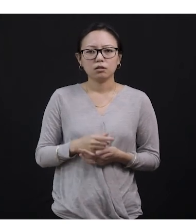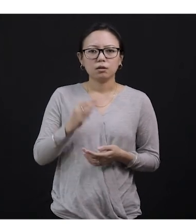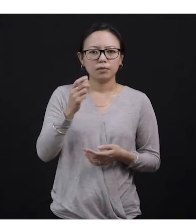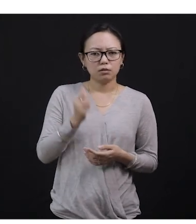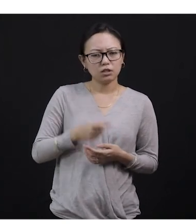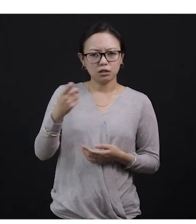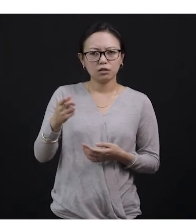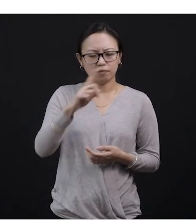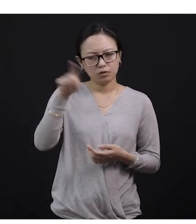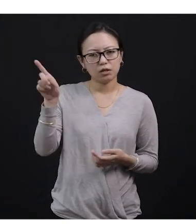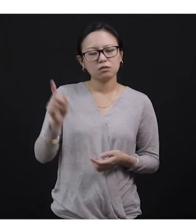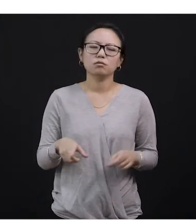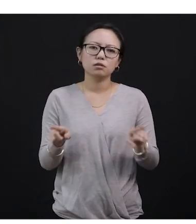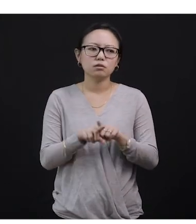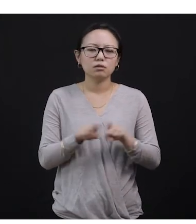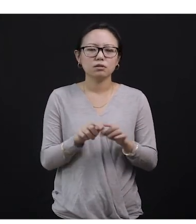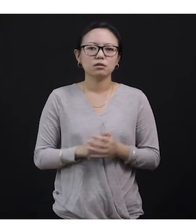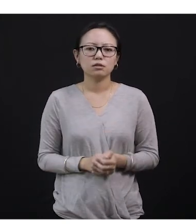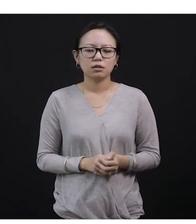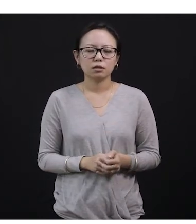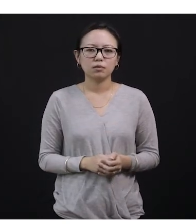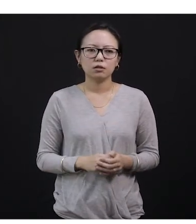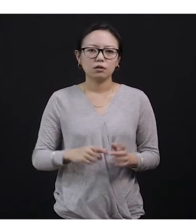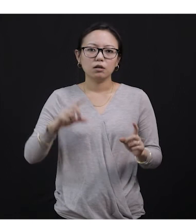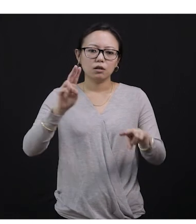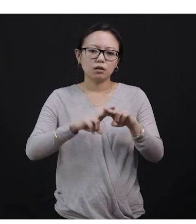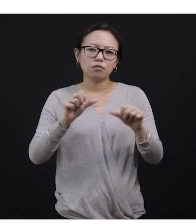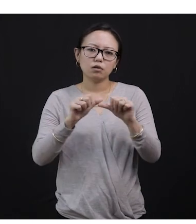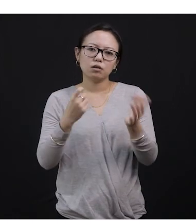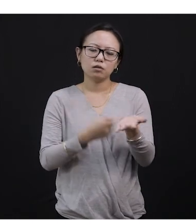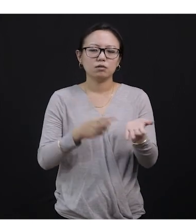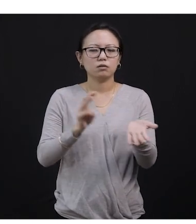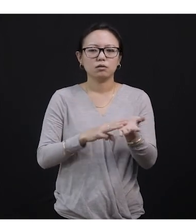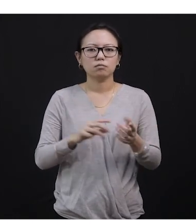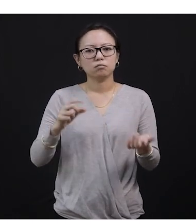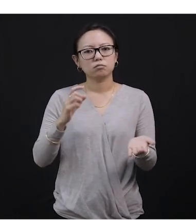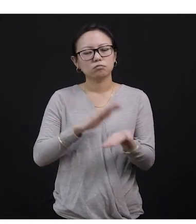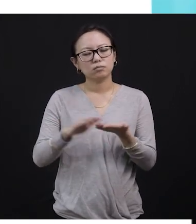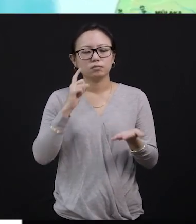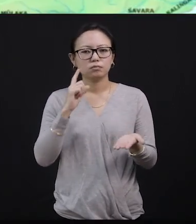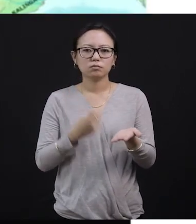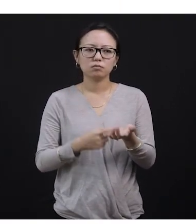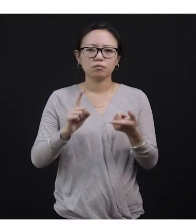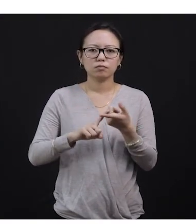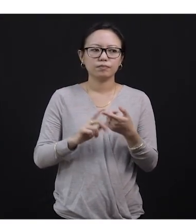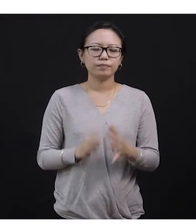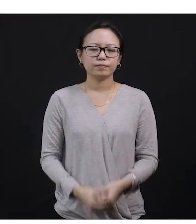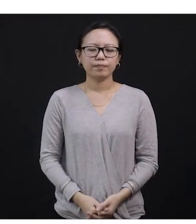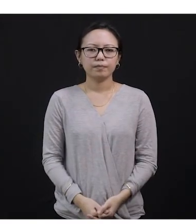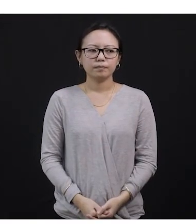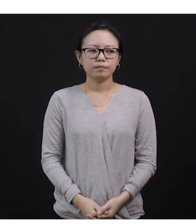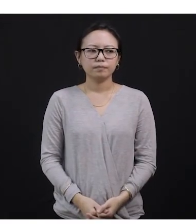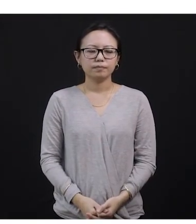the king, and in return they used to give money or crops to those owners, okay? All